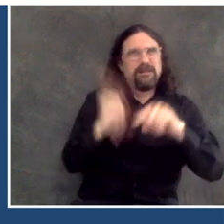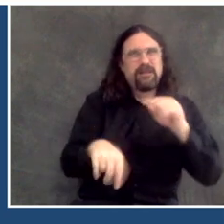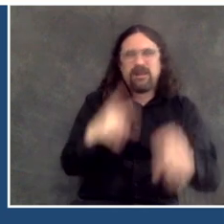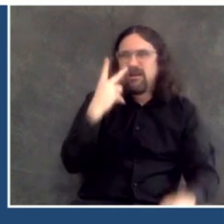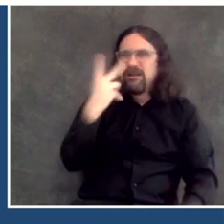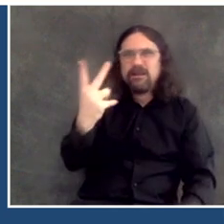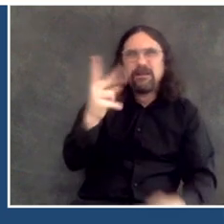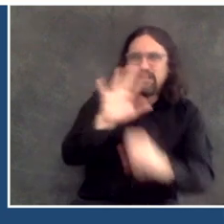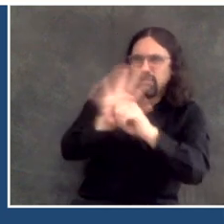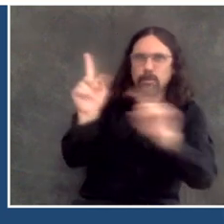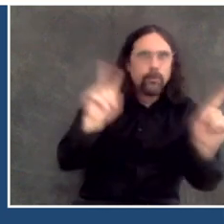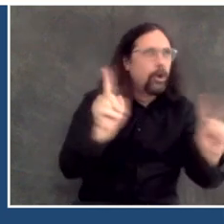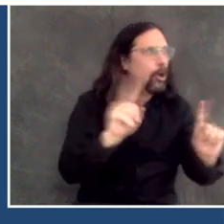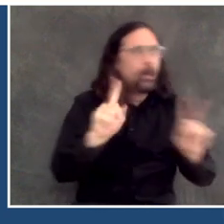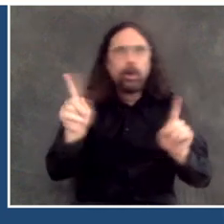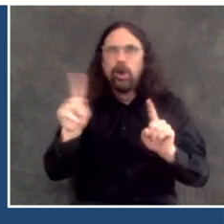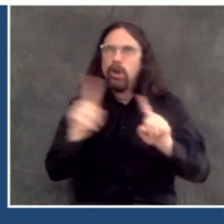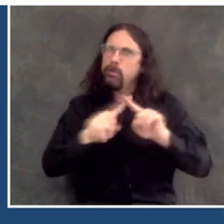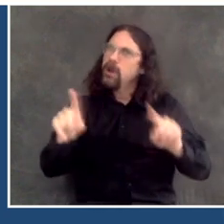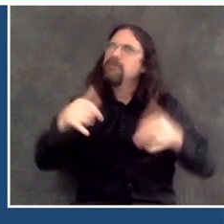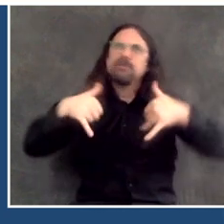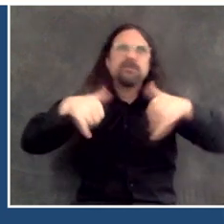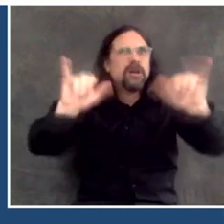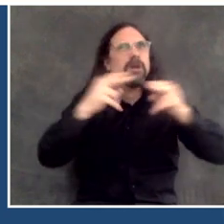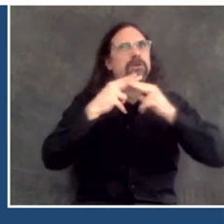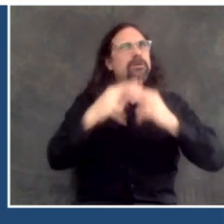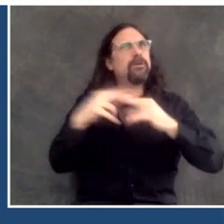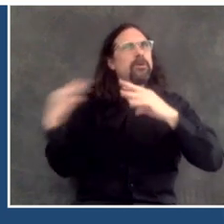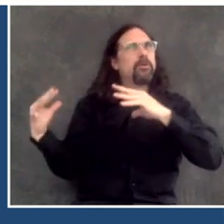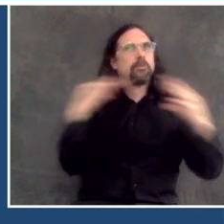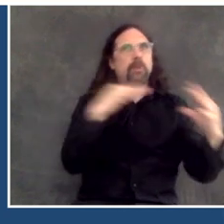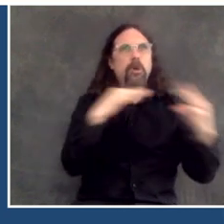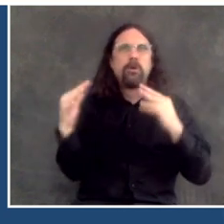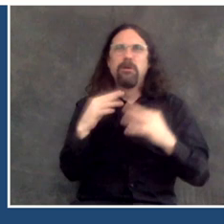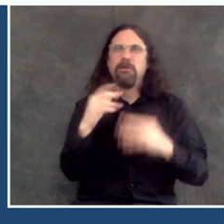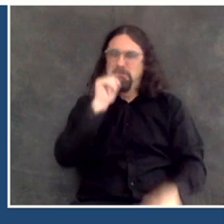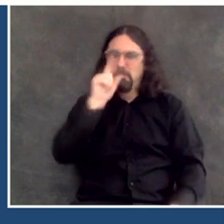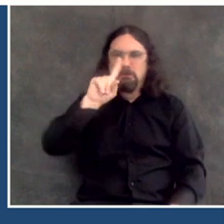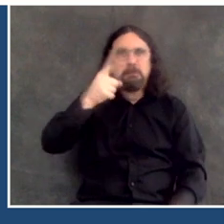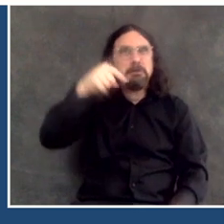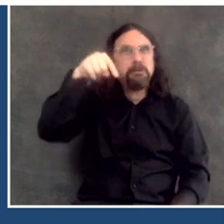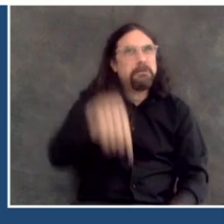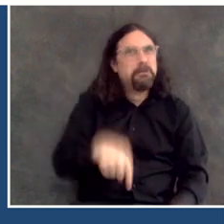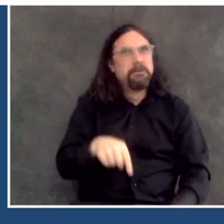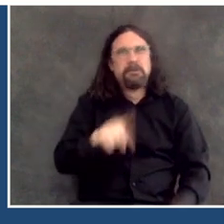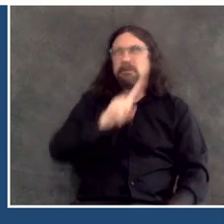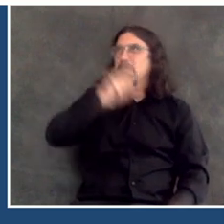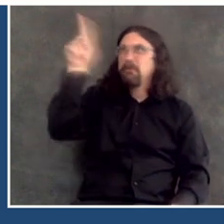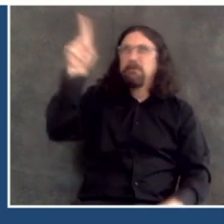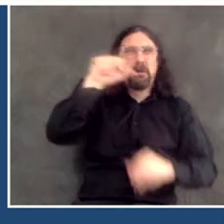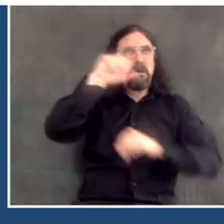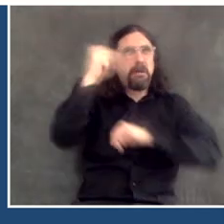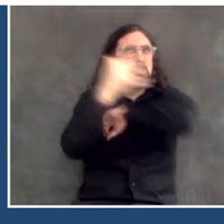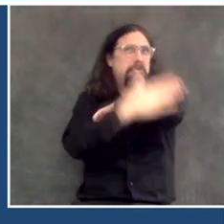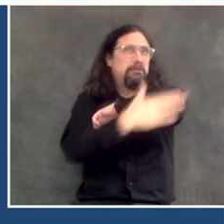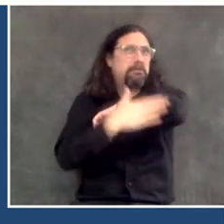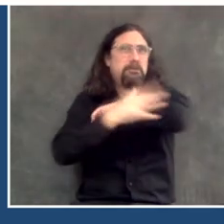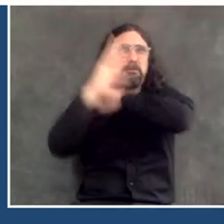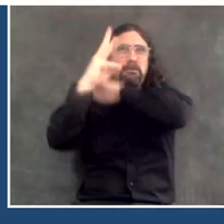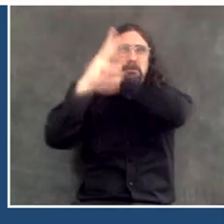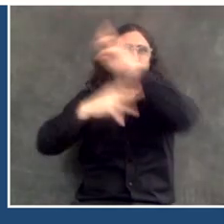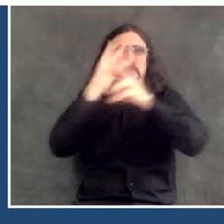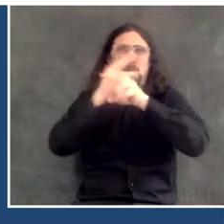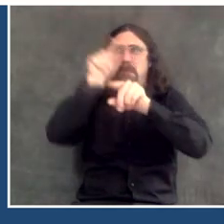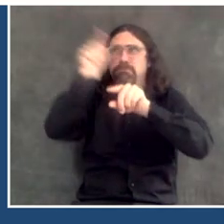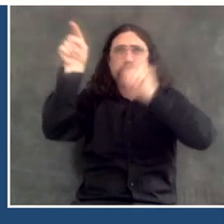Louisiana, attacking Michigan, and the thousands of Americans had died, and I said to you, do you think the military would be called